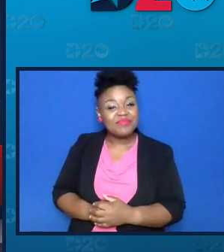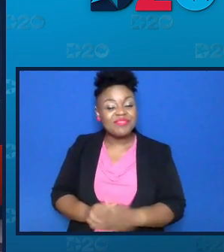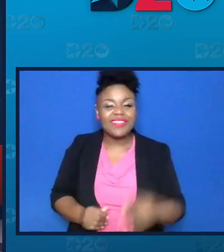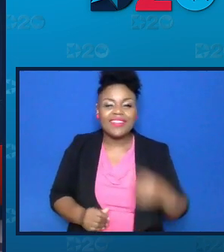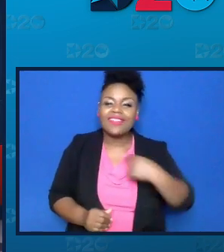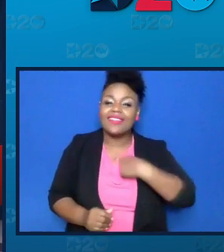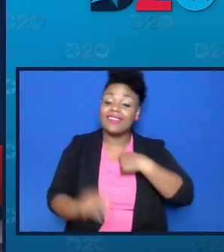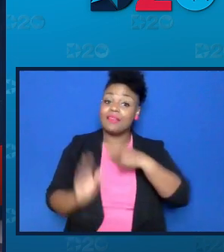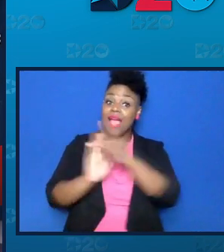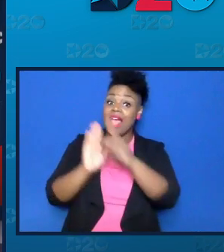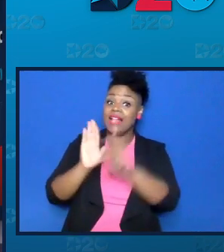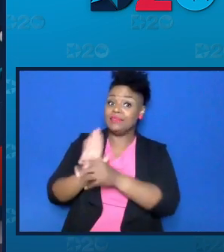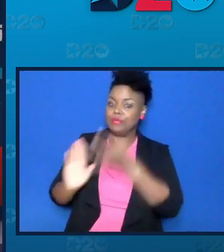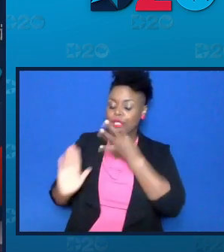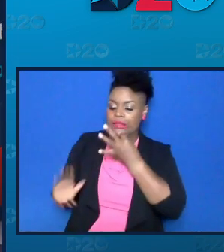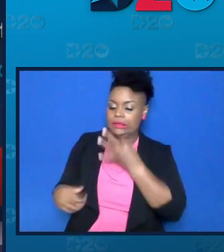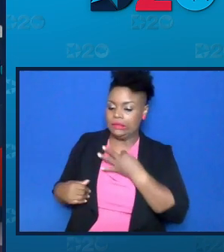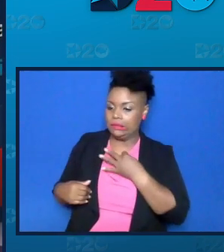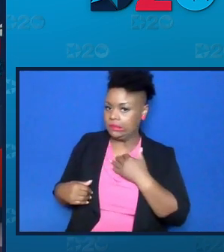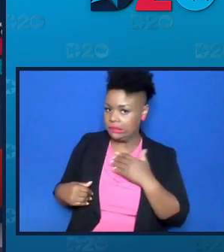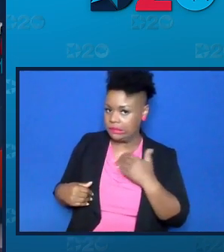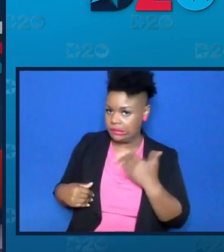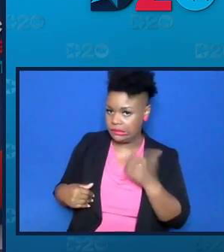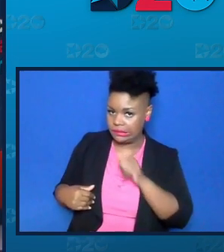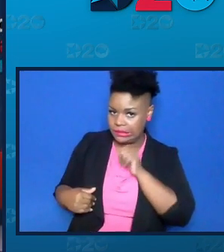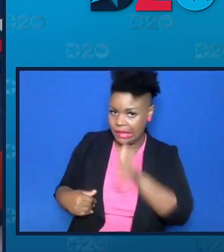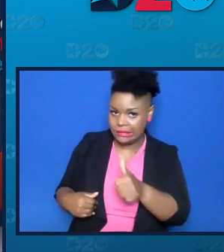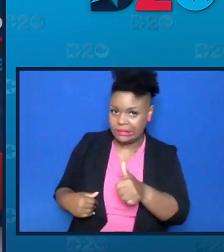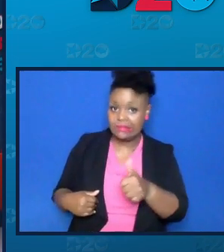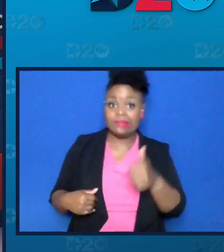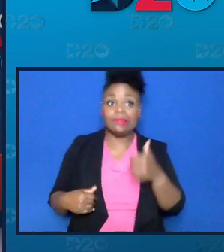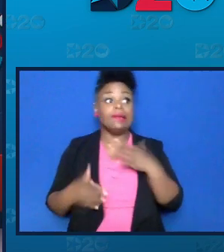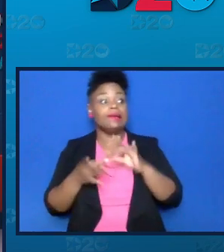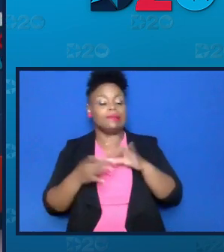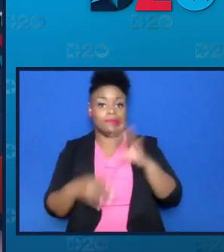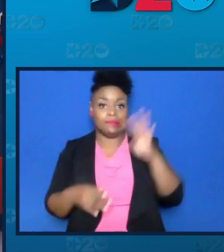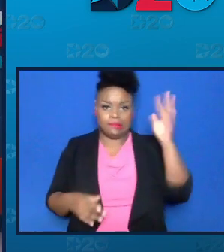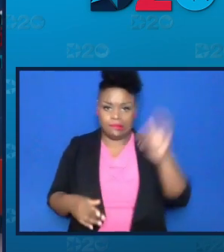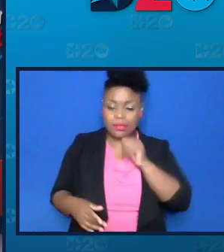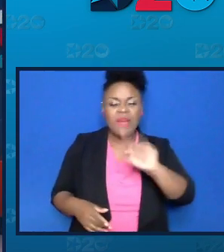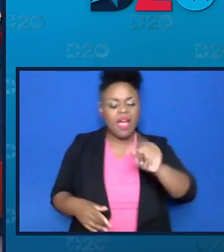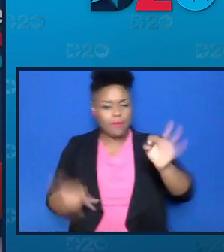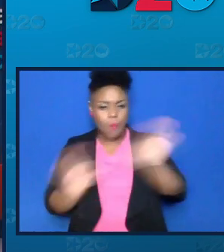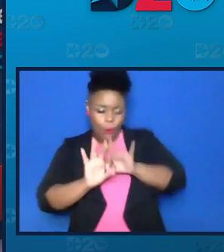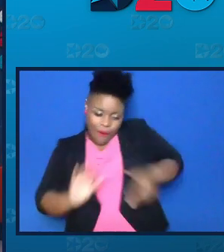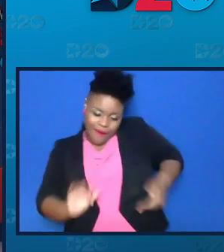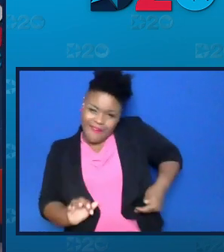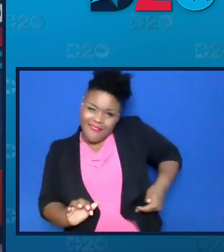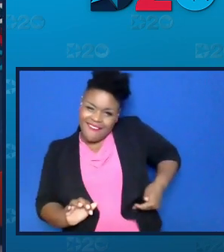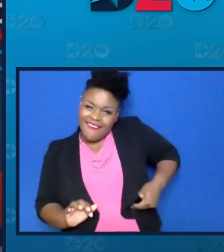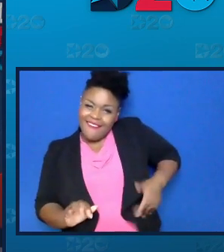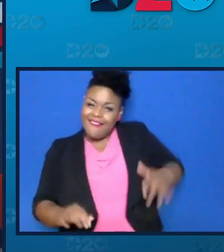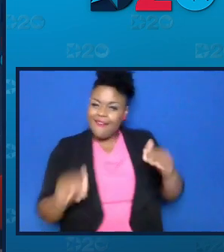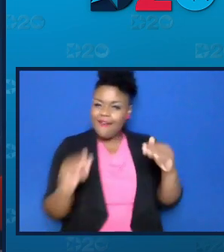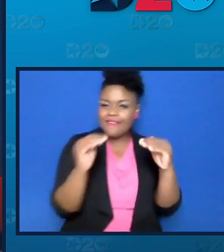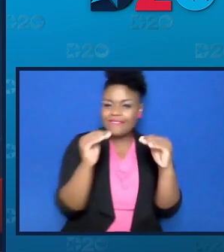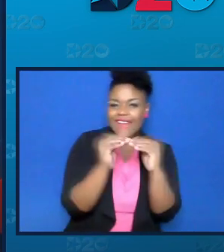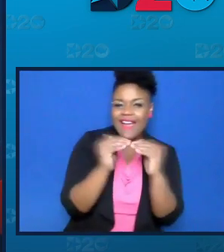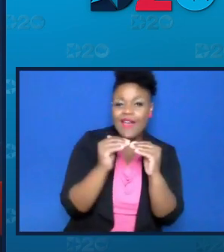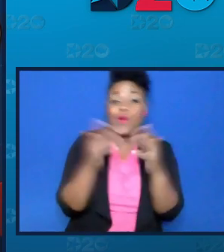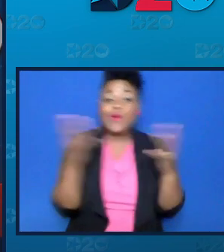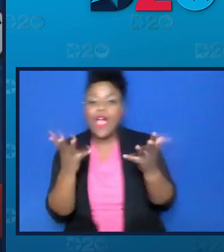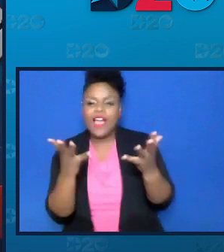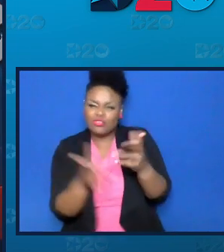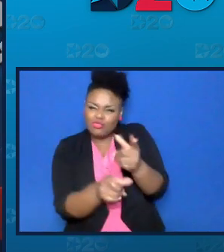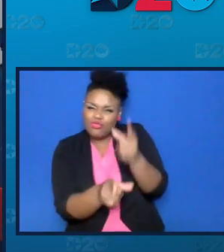I certainly don't pretend to be one, but I have a gut feeling about fairness and what's right, and that is why I am